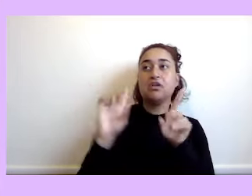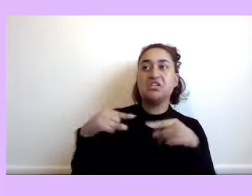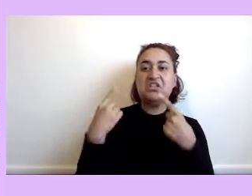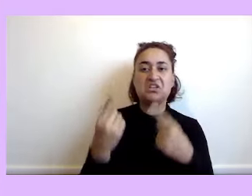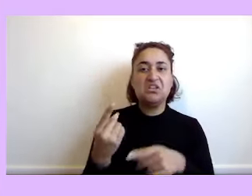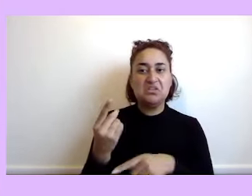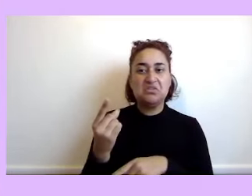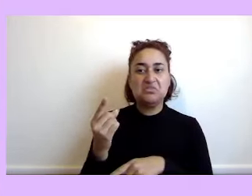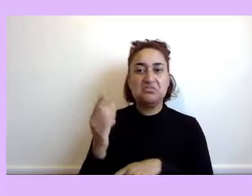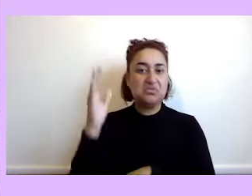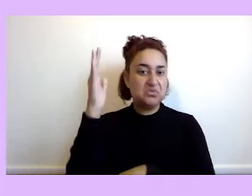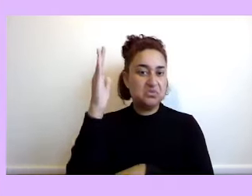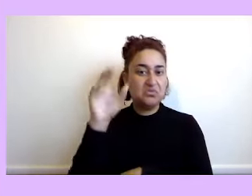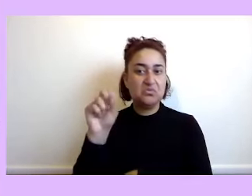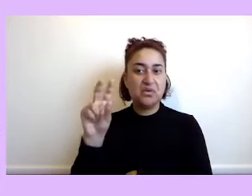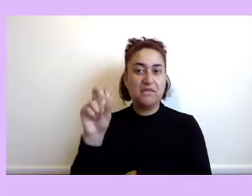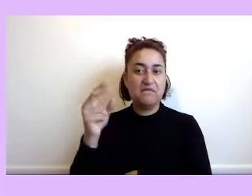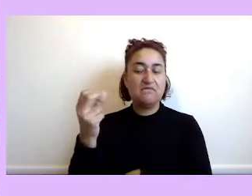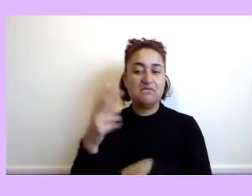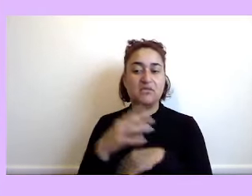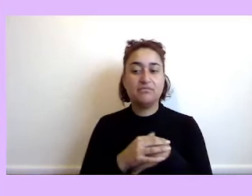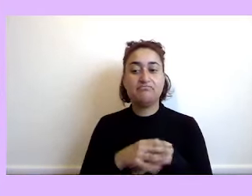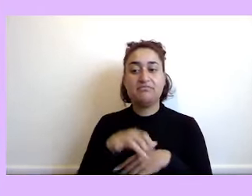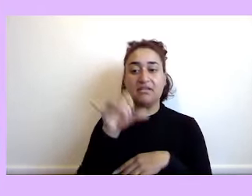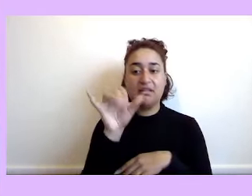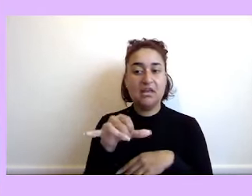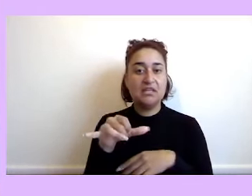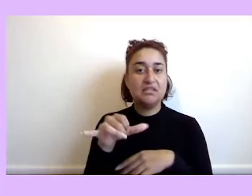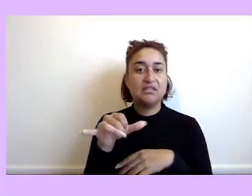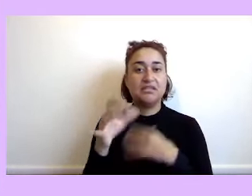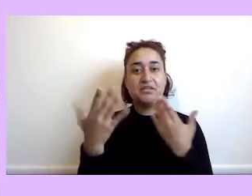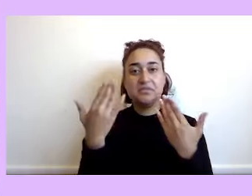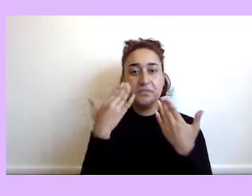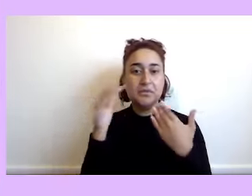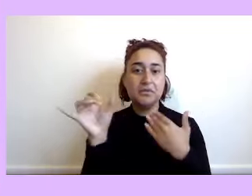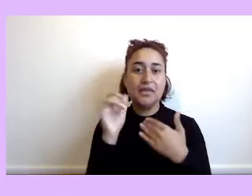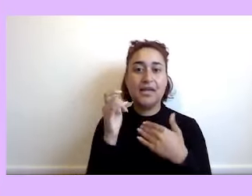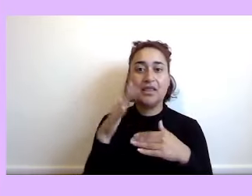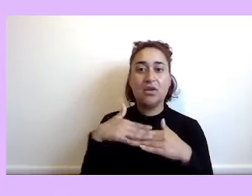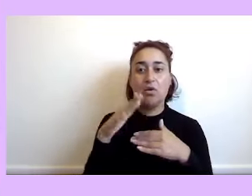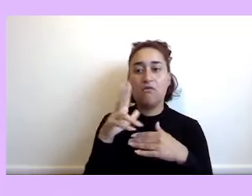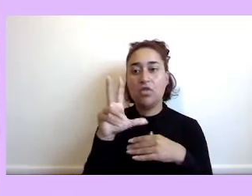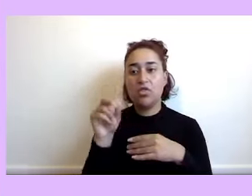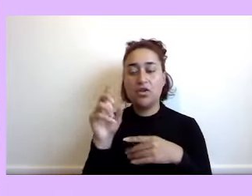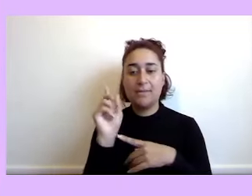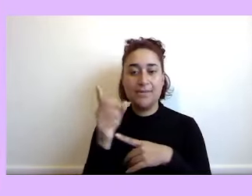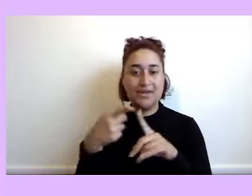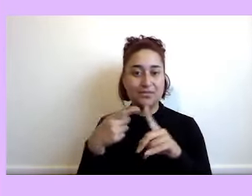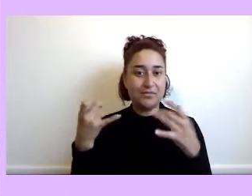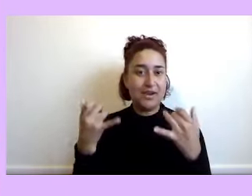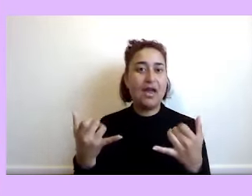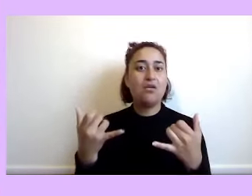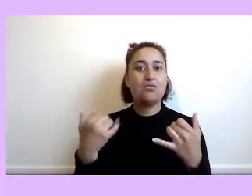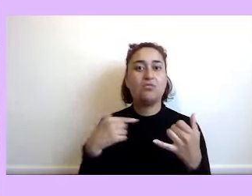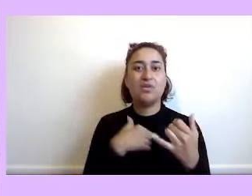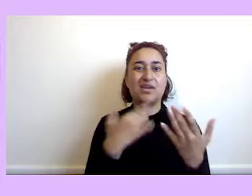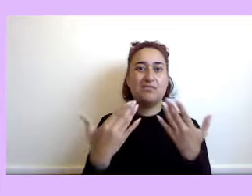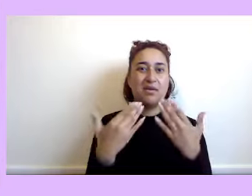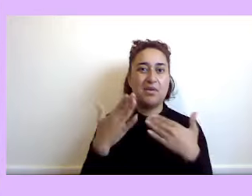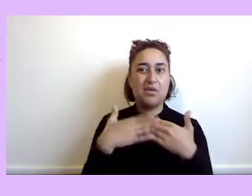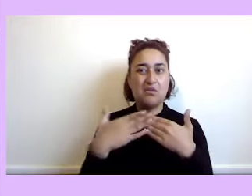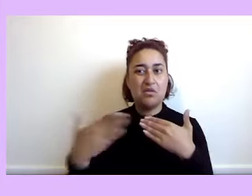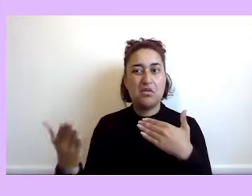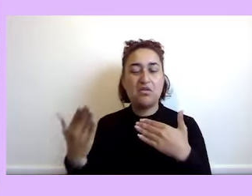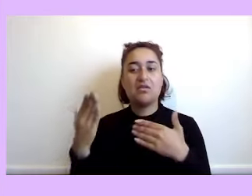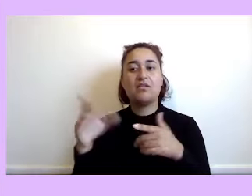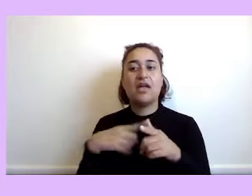o'clock, and that is, you know, like a little over half an hour from now. We can maybe go a little bit longer than that, and then we'll